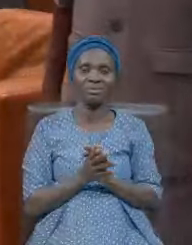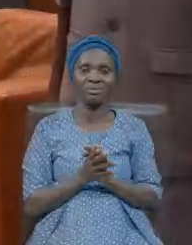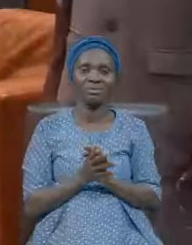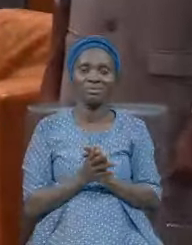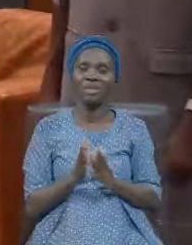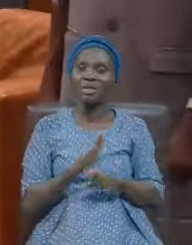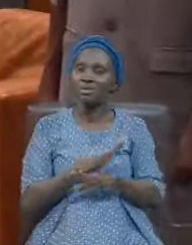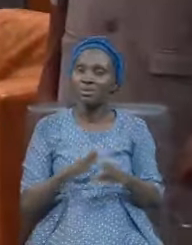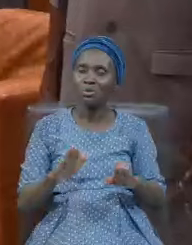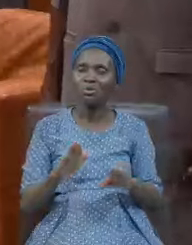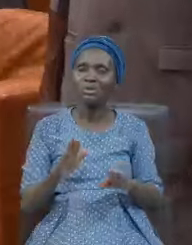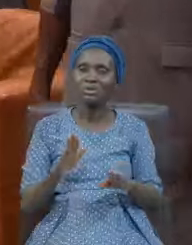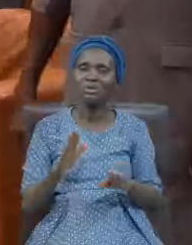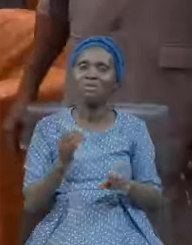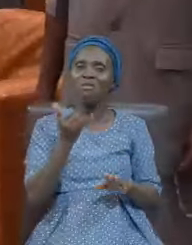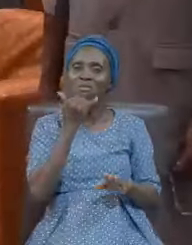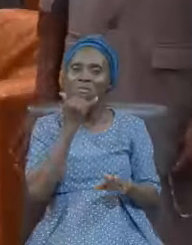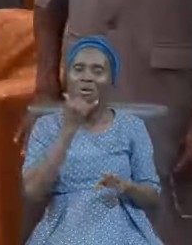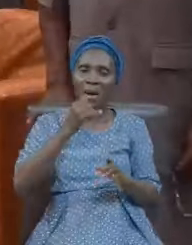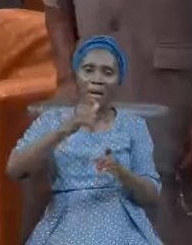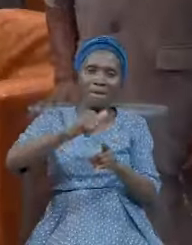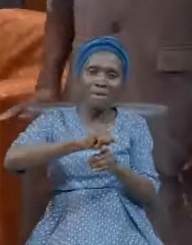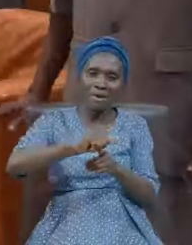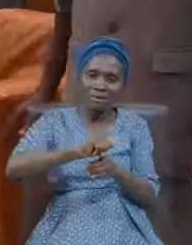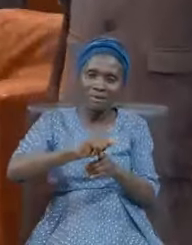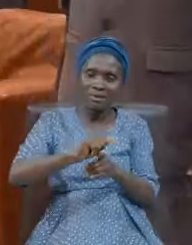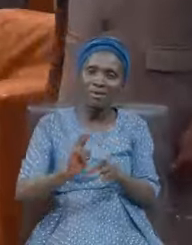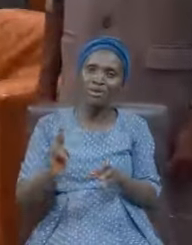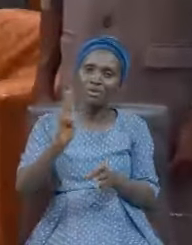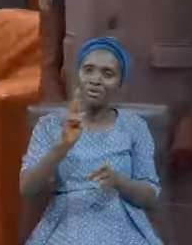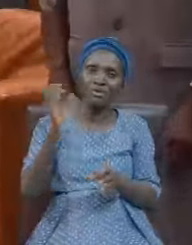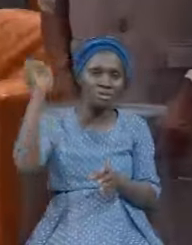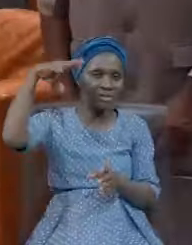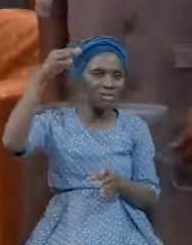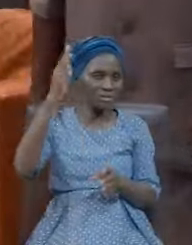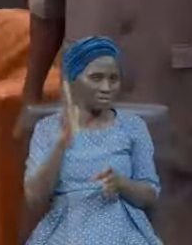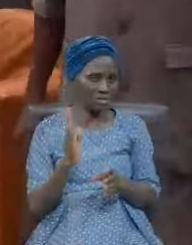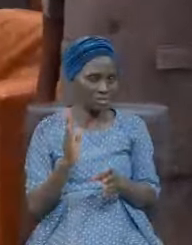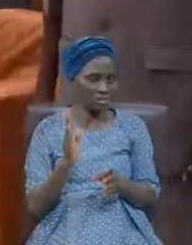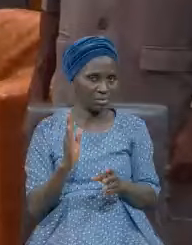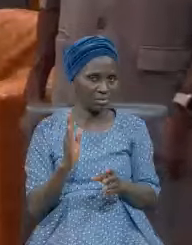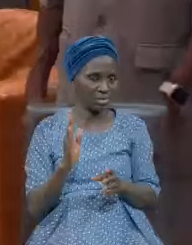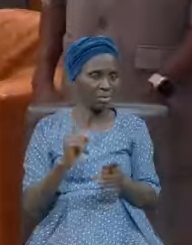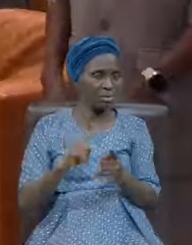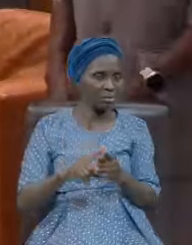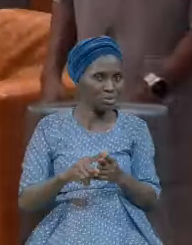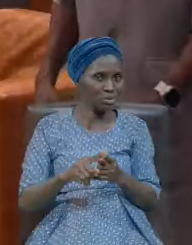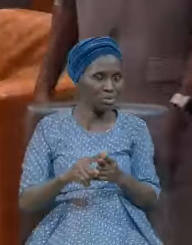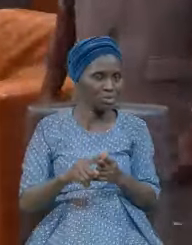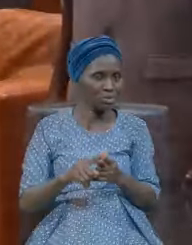Don't misapply the grace of God to justify